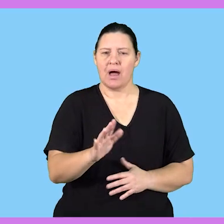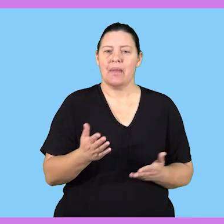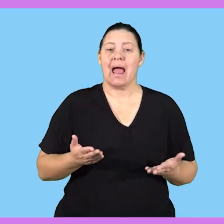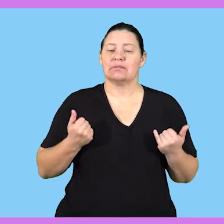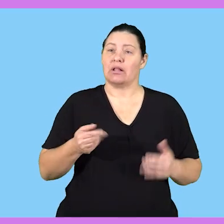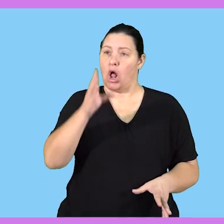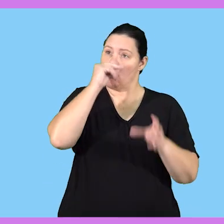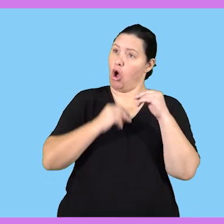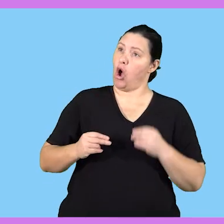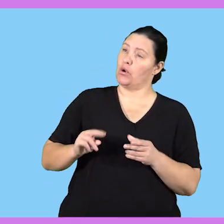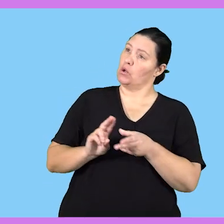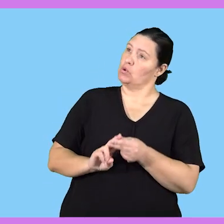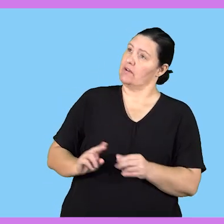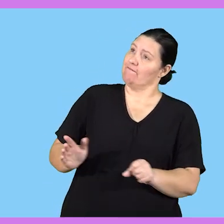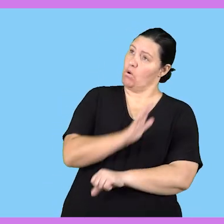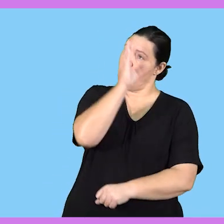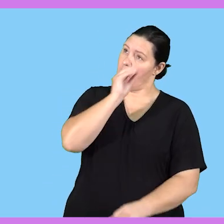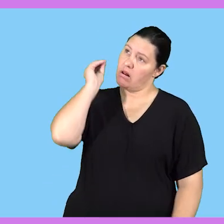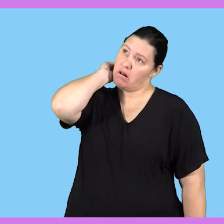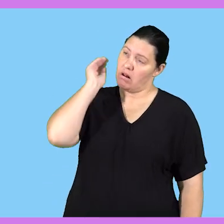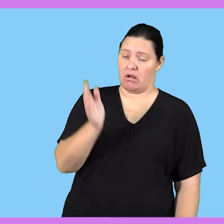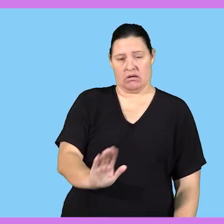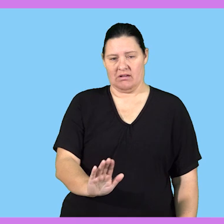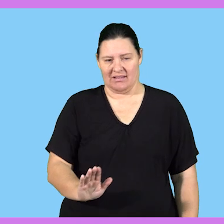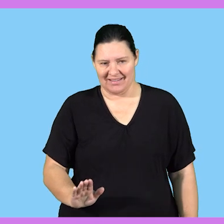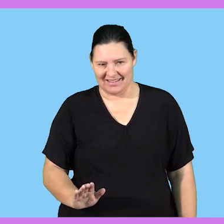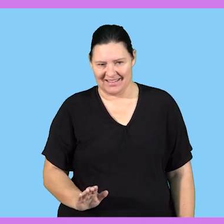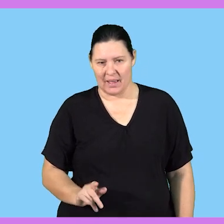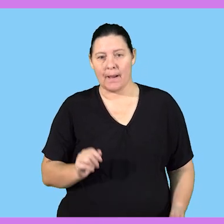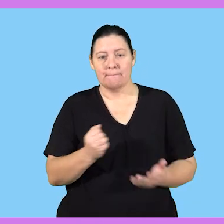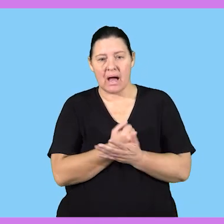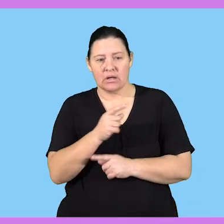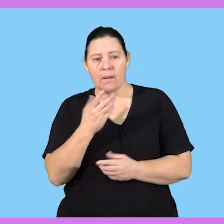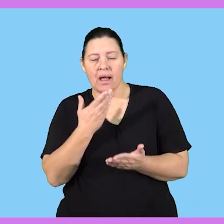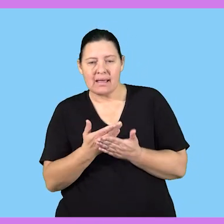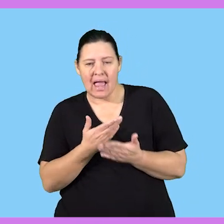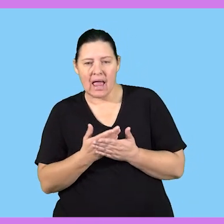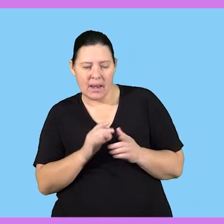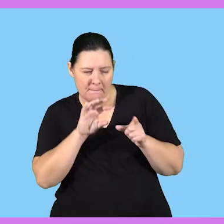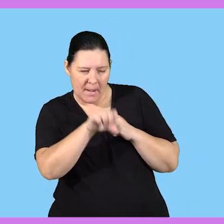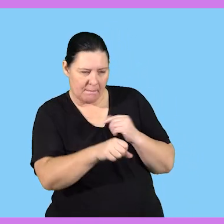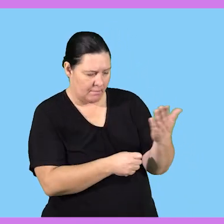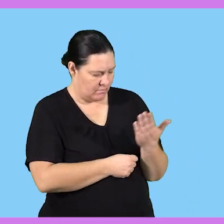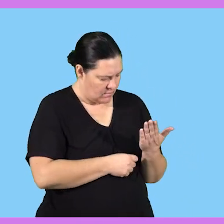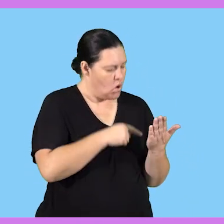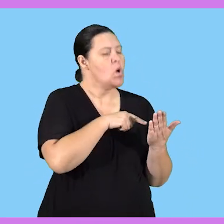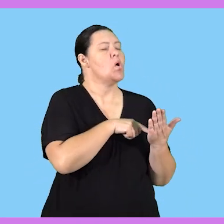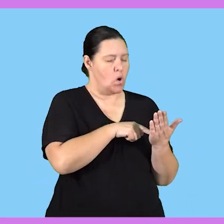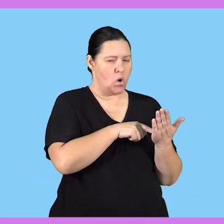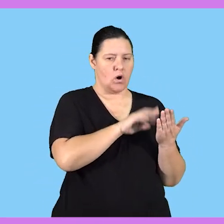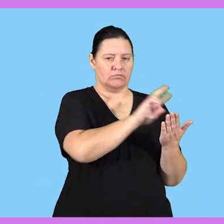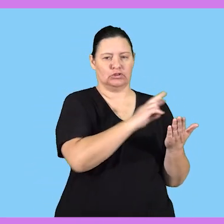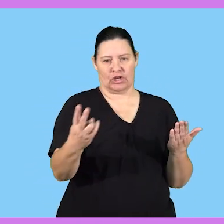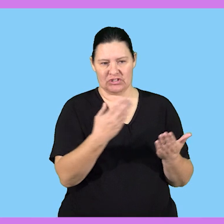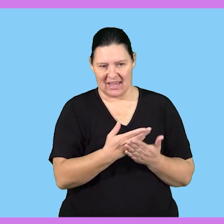not be expected to learn these units from your memory, right? Don't memorize. But you must be able to work with them from a conversion